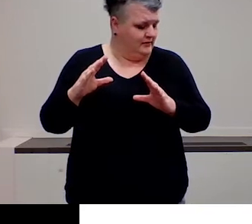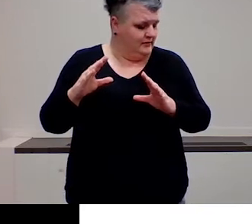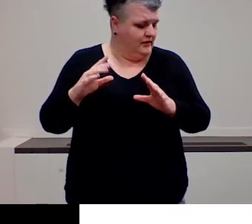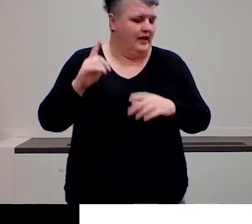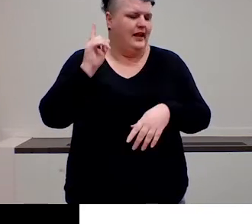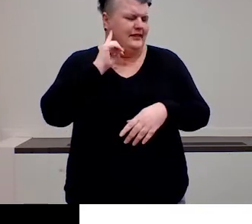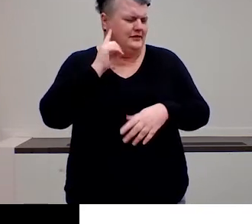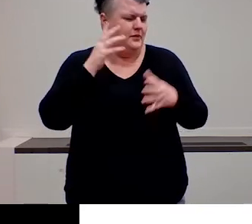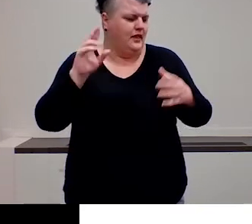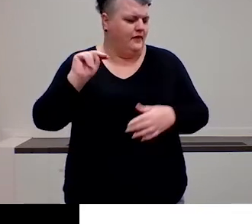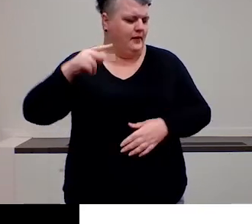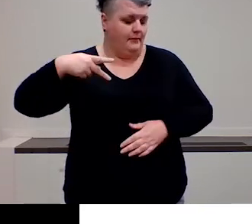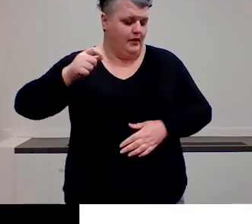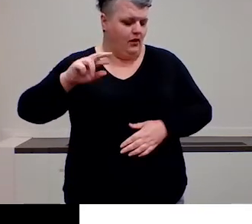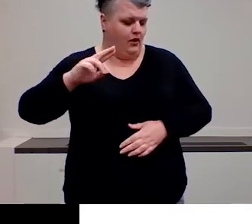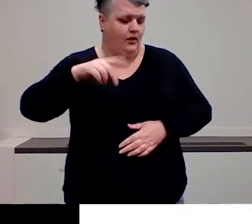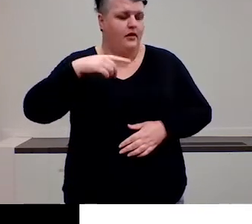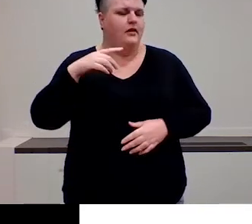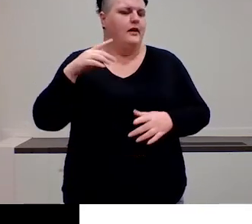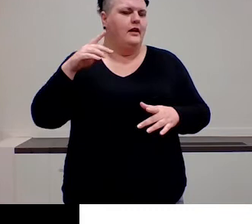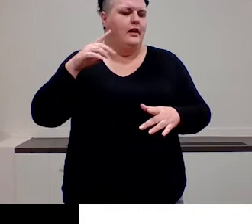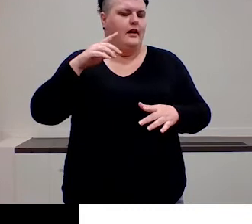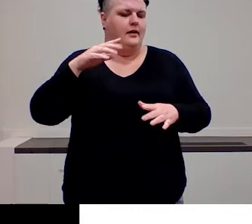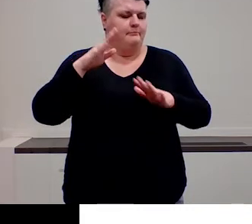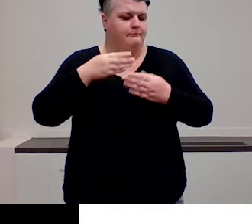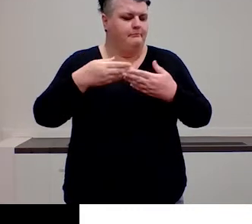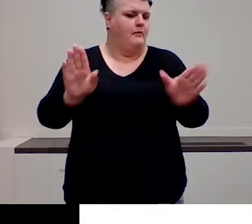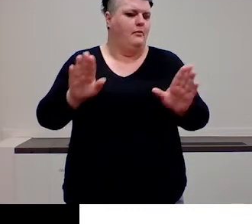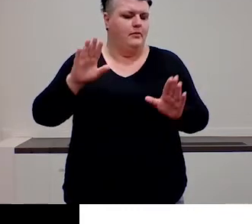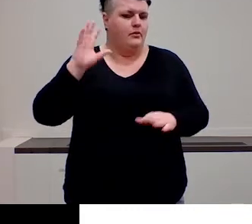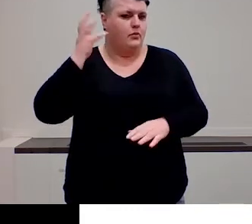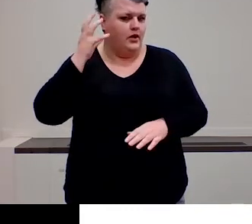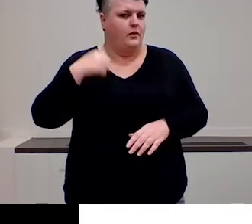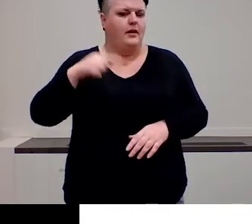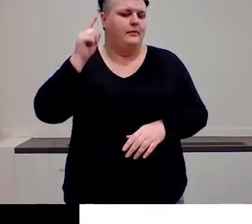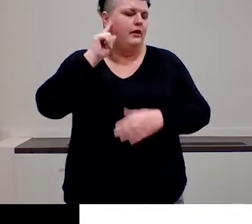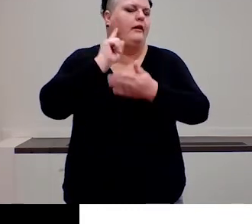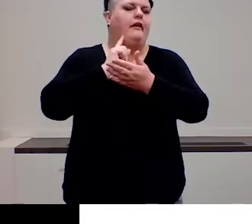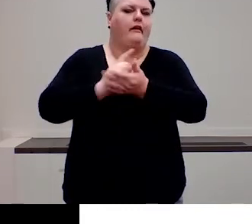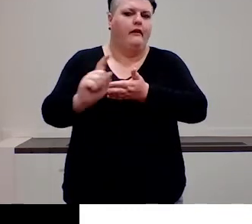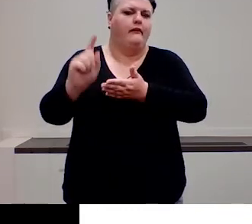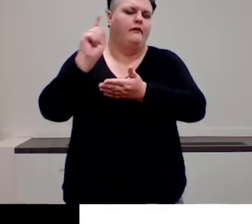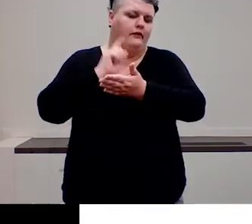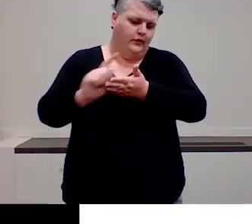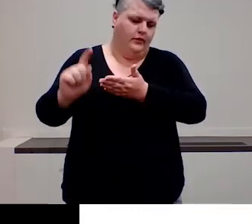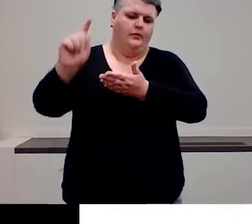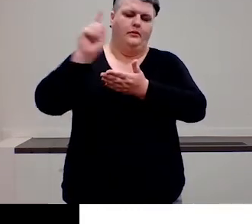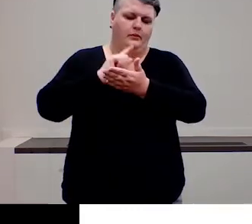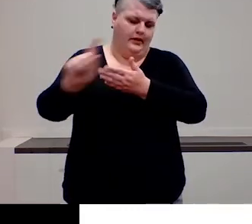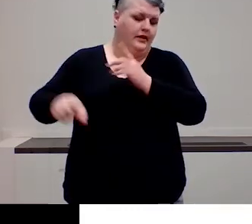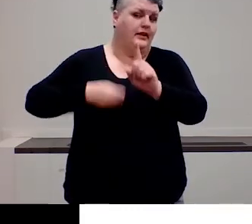so NPR. At least twice a week, I'm hearing a story from somewhere where they're talking about the impact